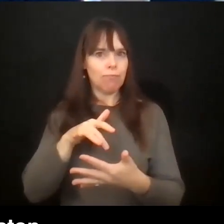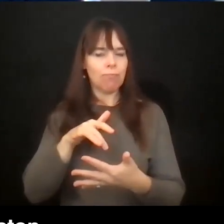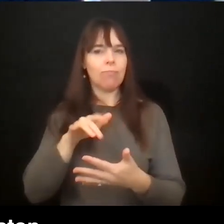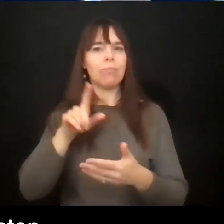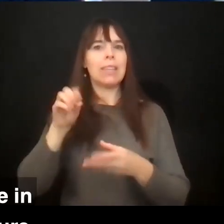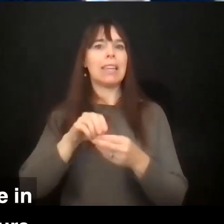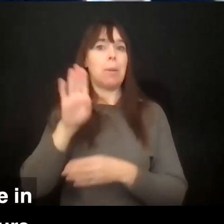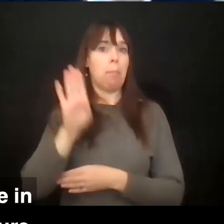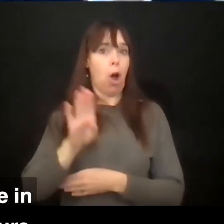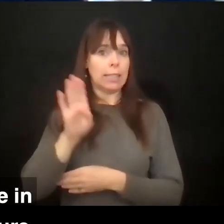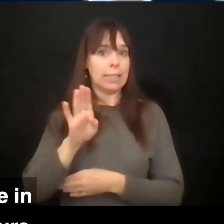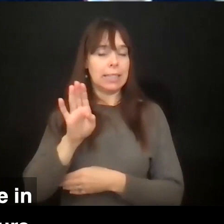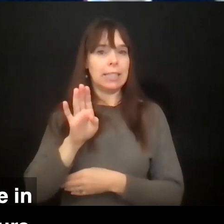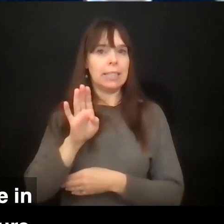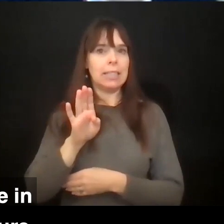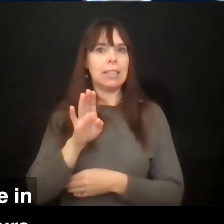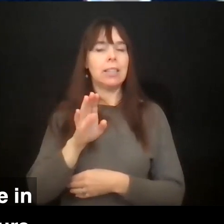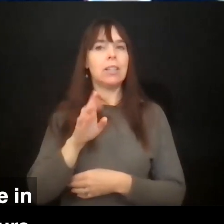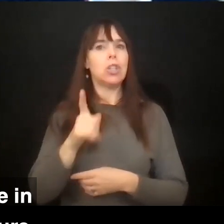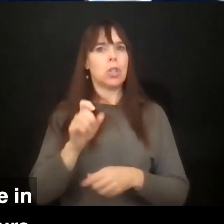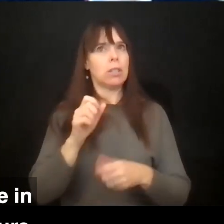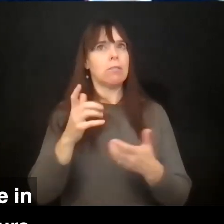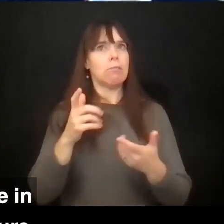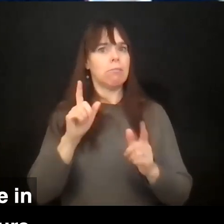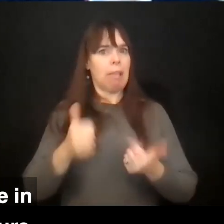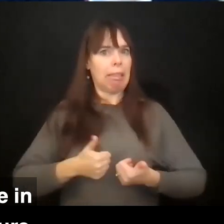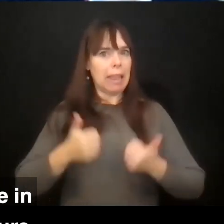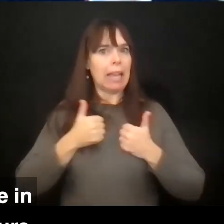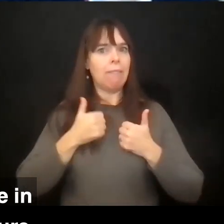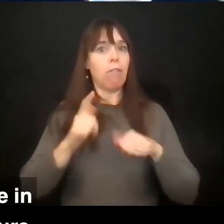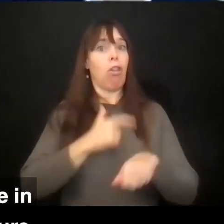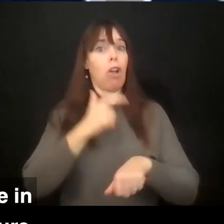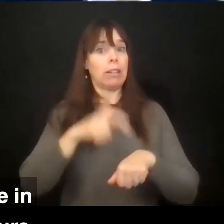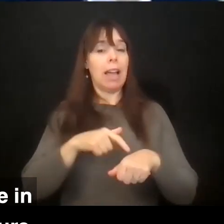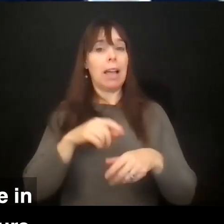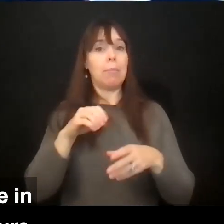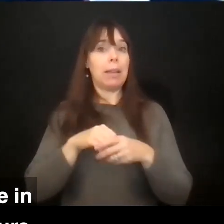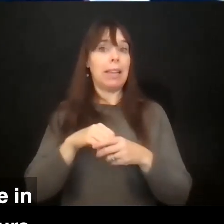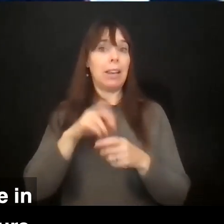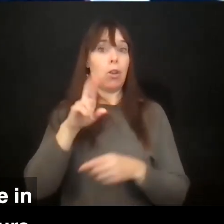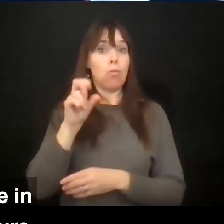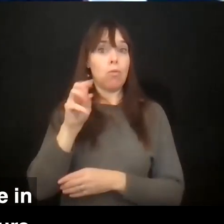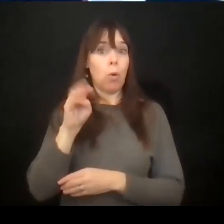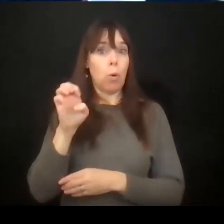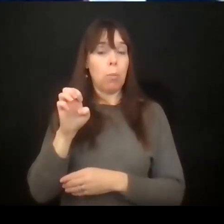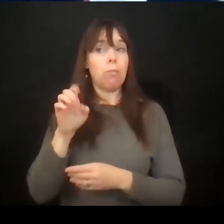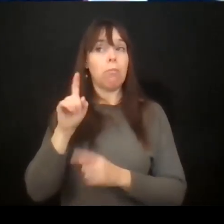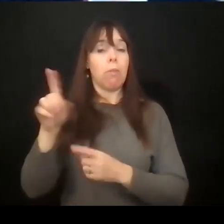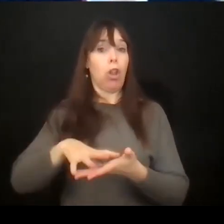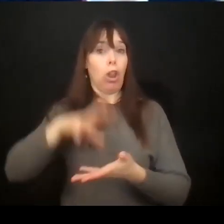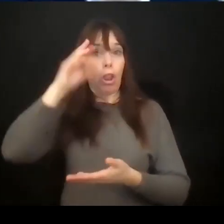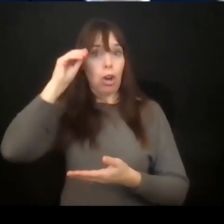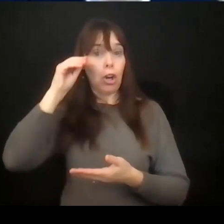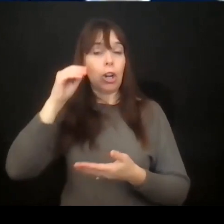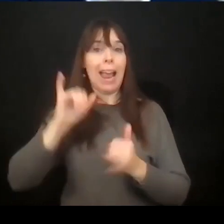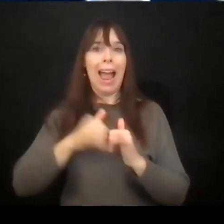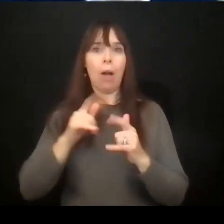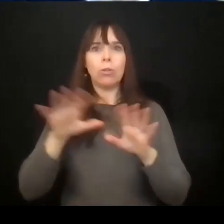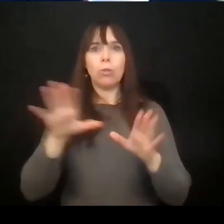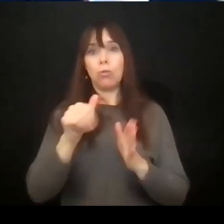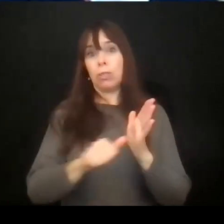Boston. She spent a lot of time in Rome learning